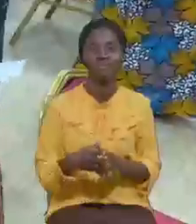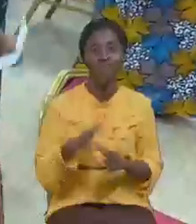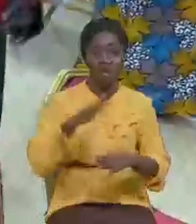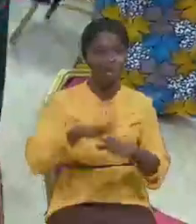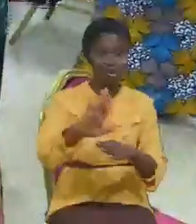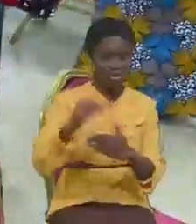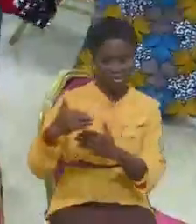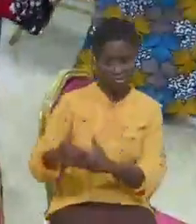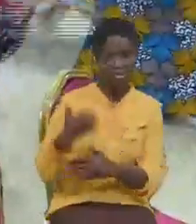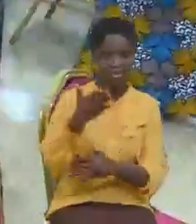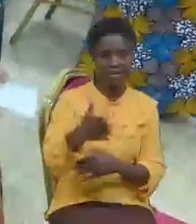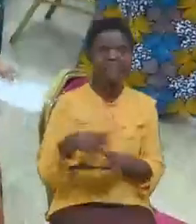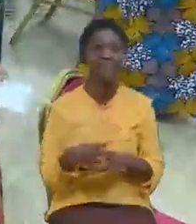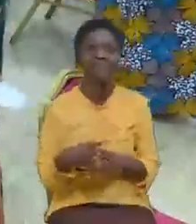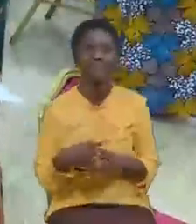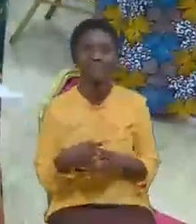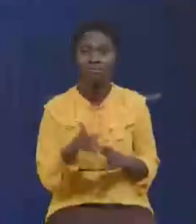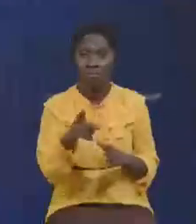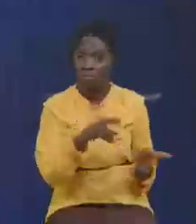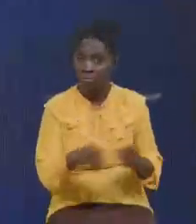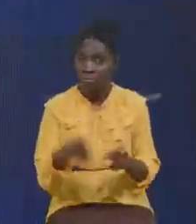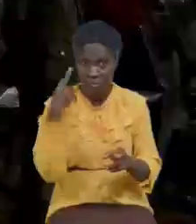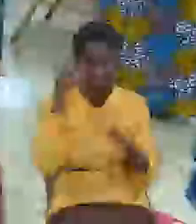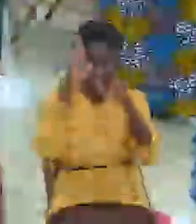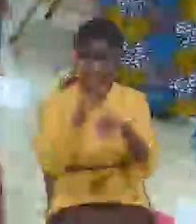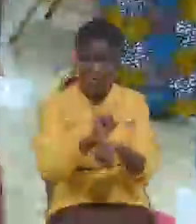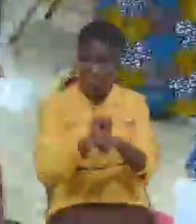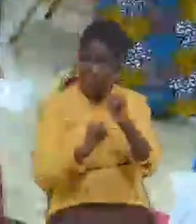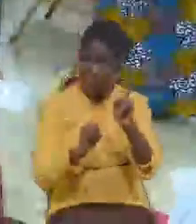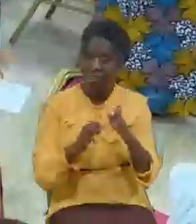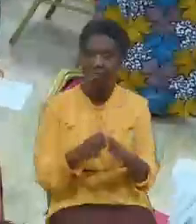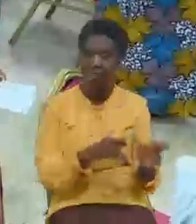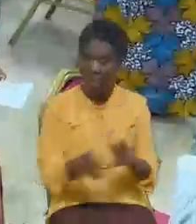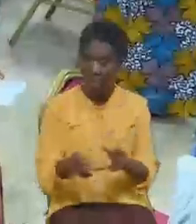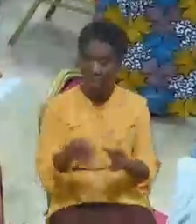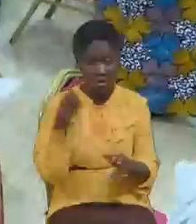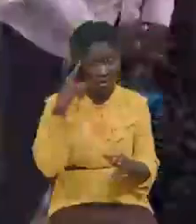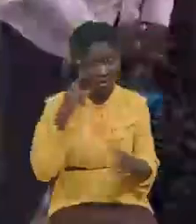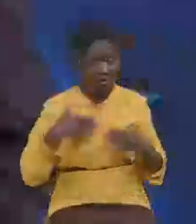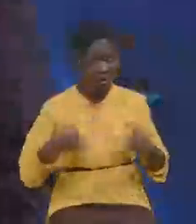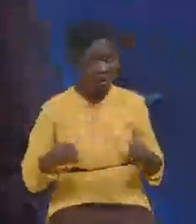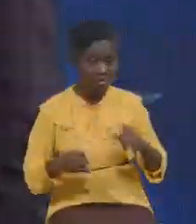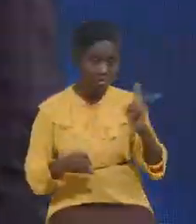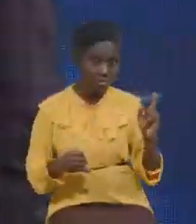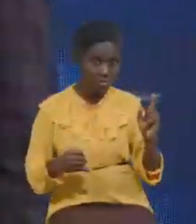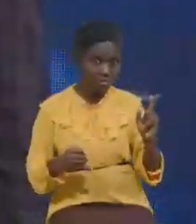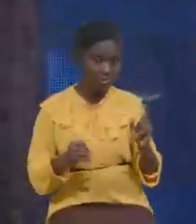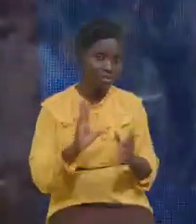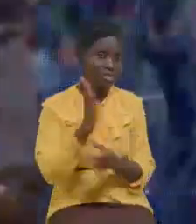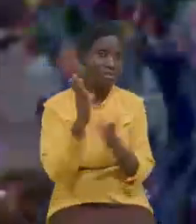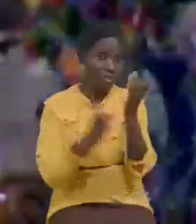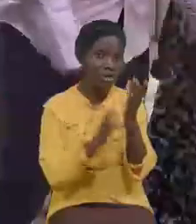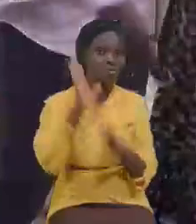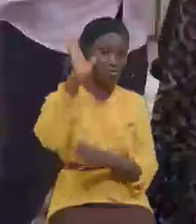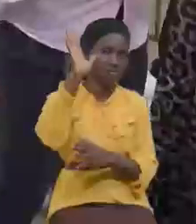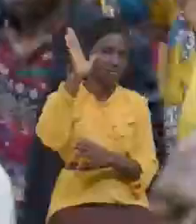side. Are you ready for the miracle? Ready for the healing? Raise up the